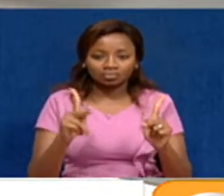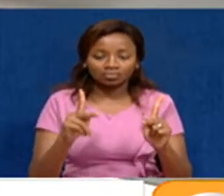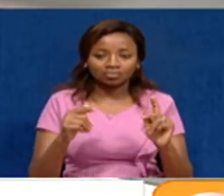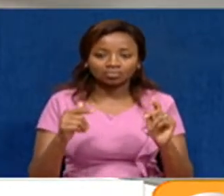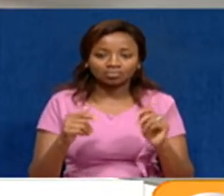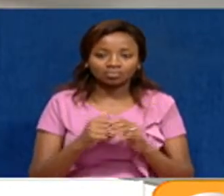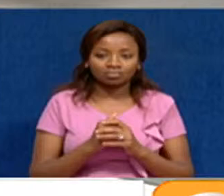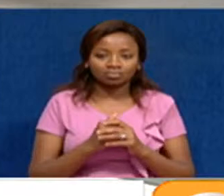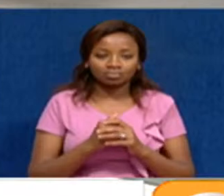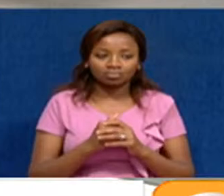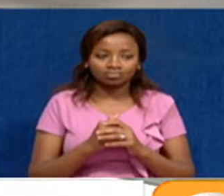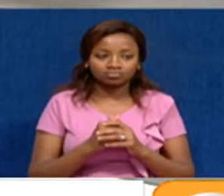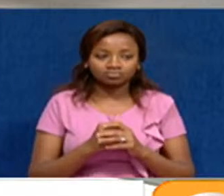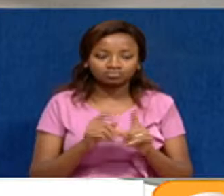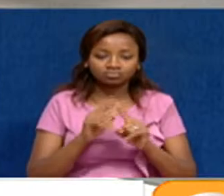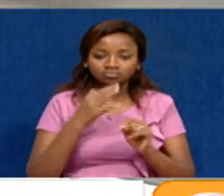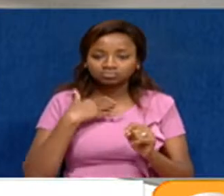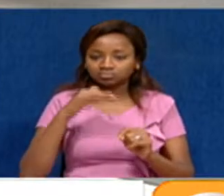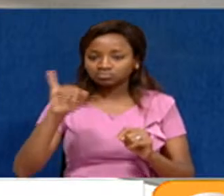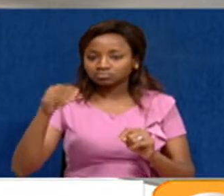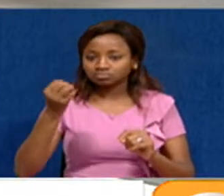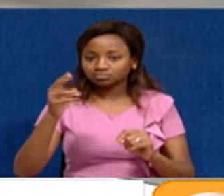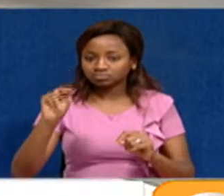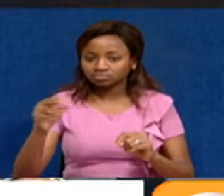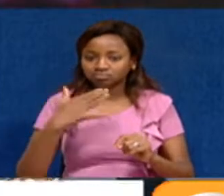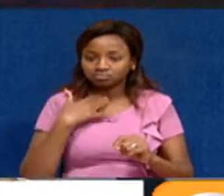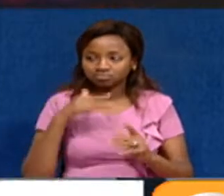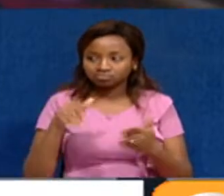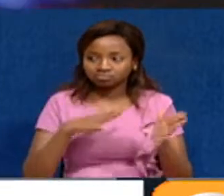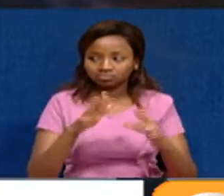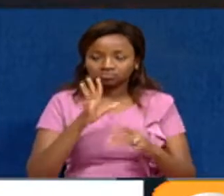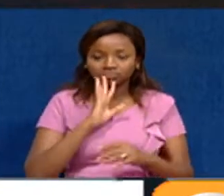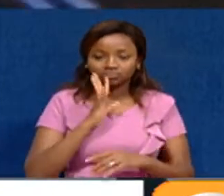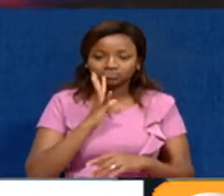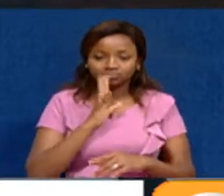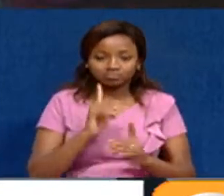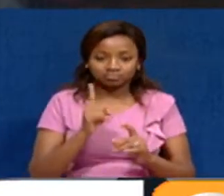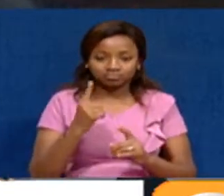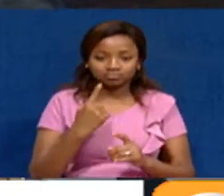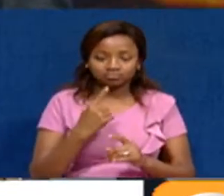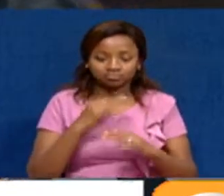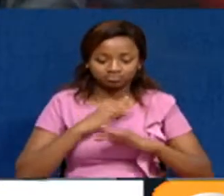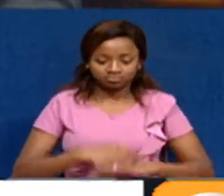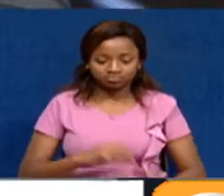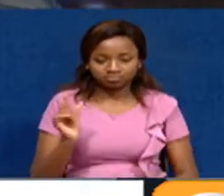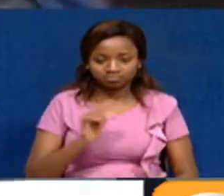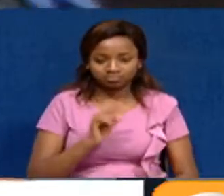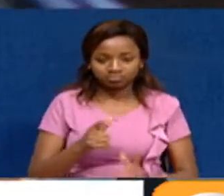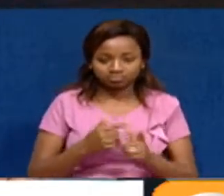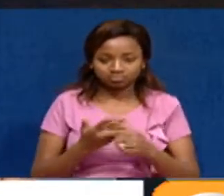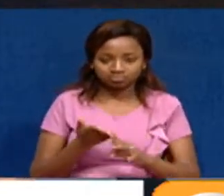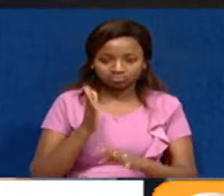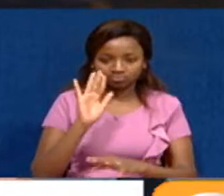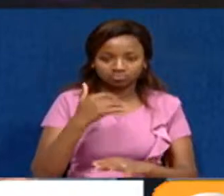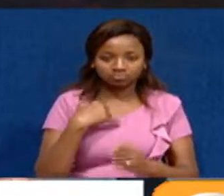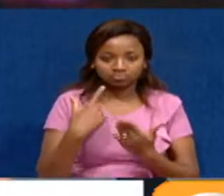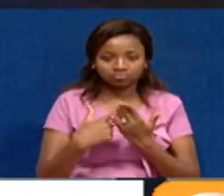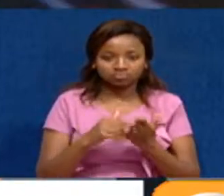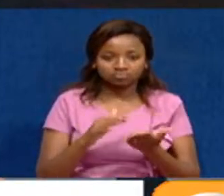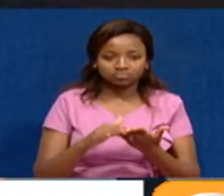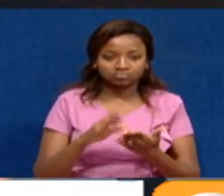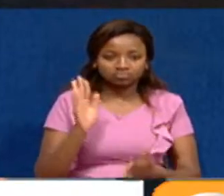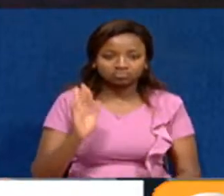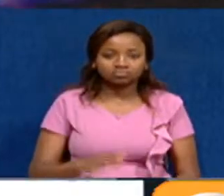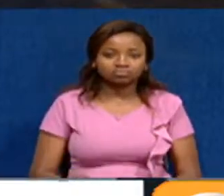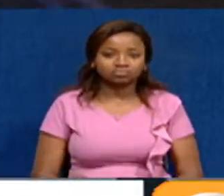point, and I know John Bobby Ogola also wants to speak. I'll give him a chance to do so when we come back after this break. Really, very interesting discussion